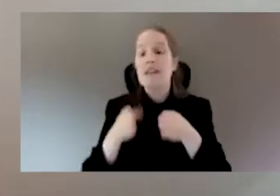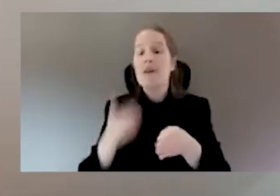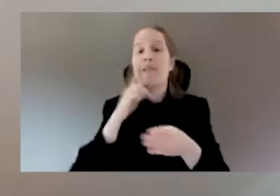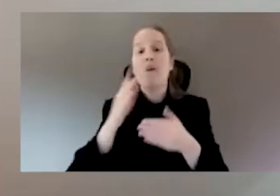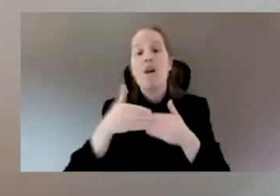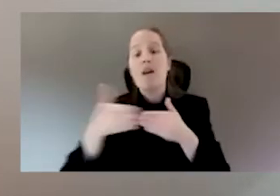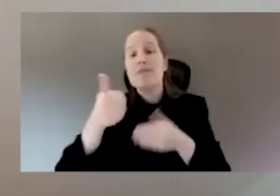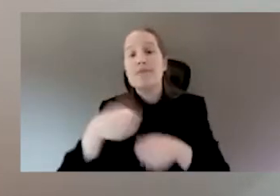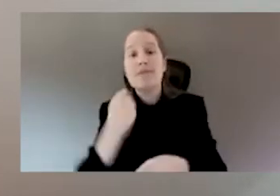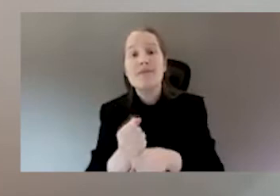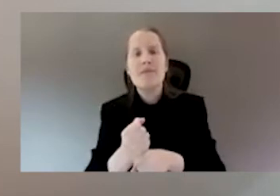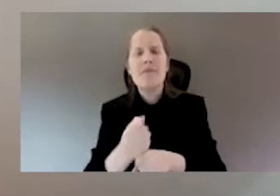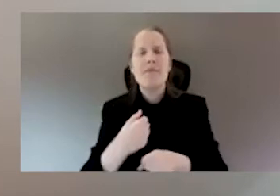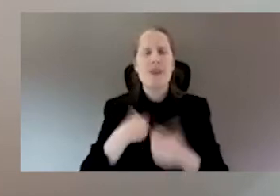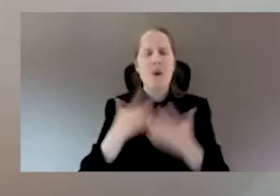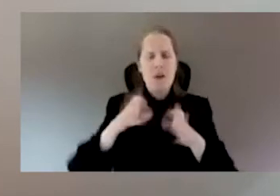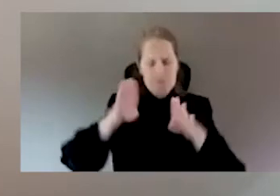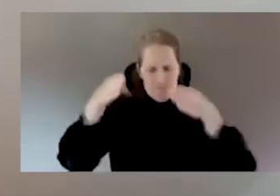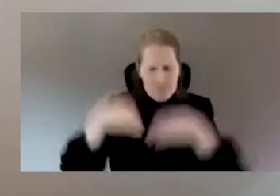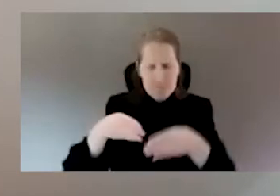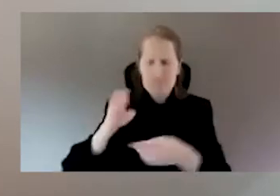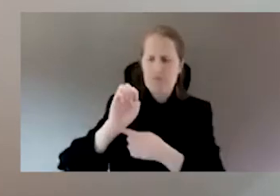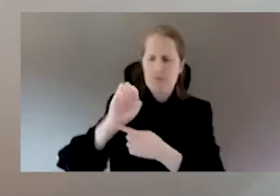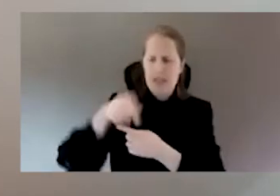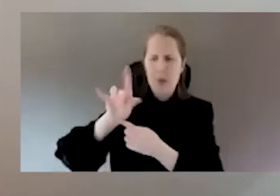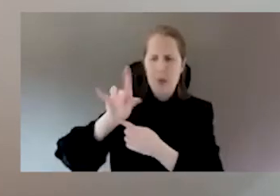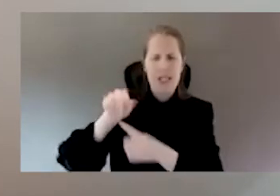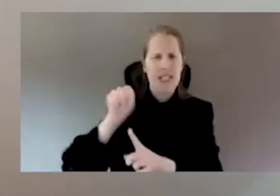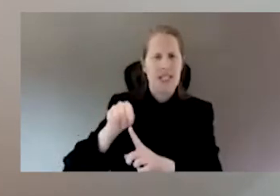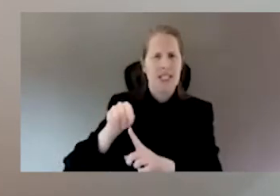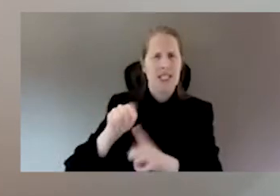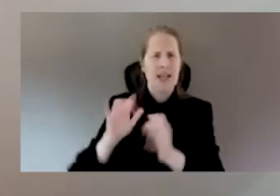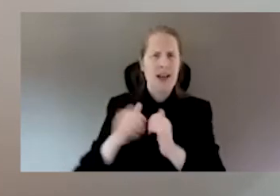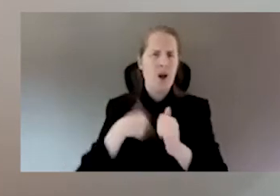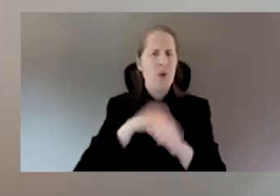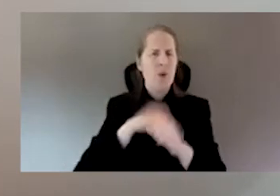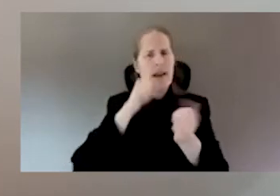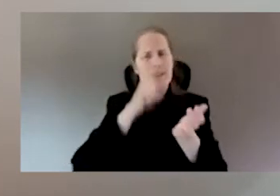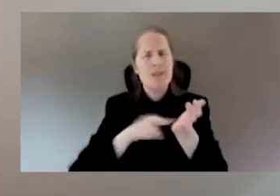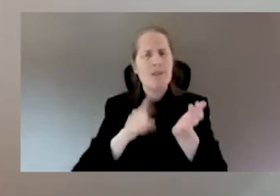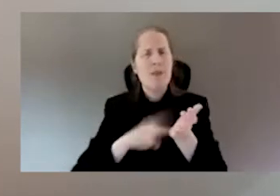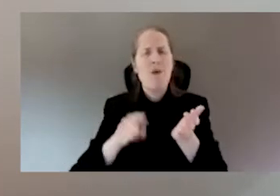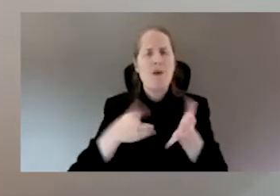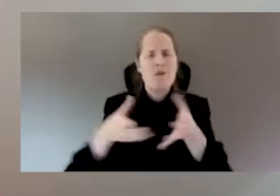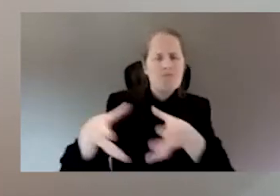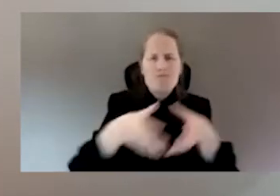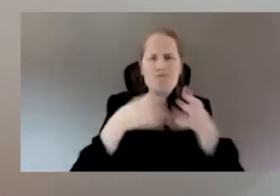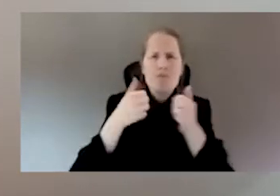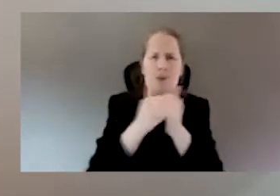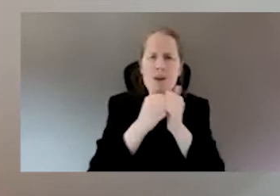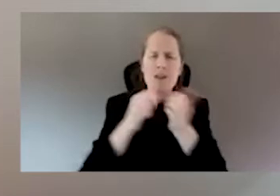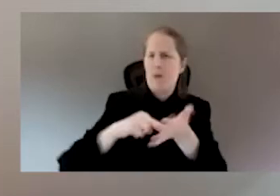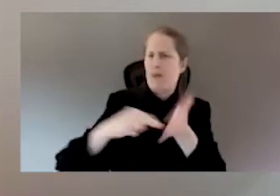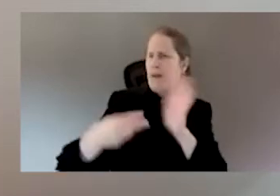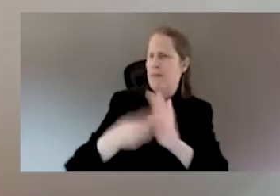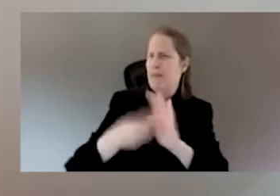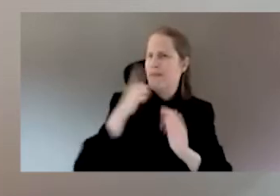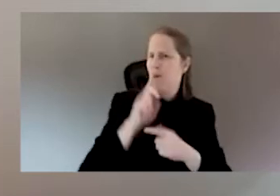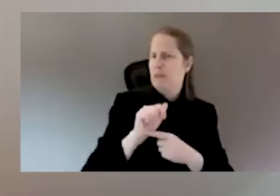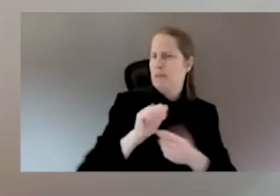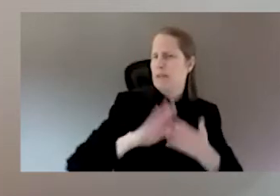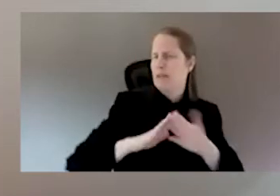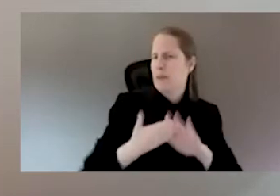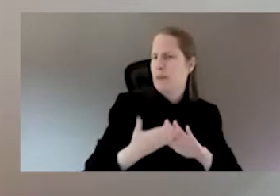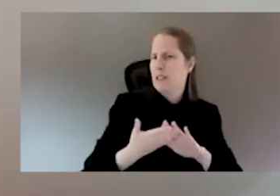to focus on equity and how we might explore together what equity means in the disability community. I